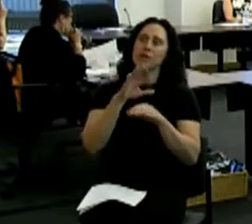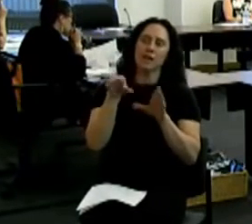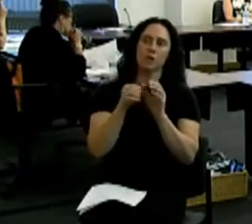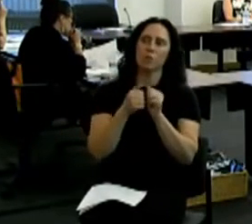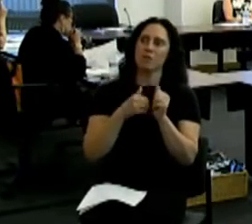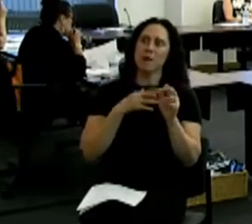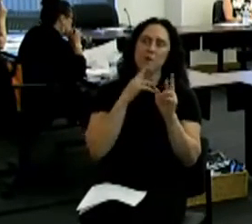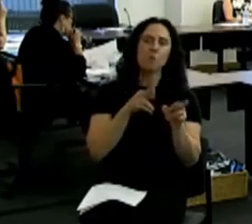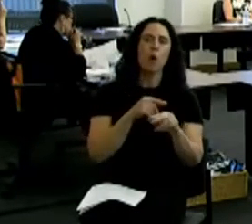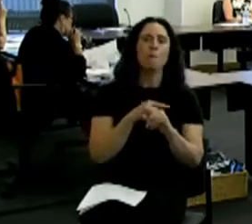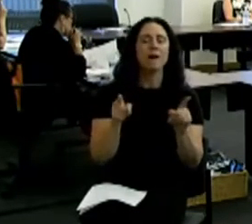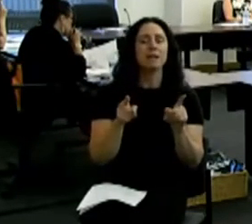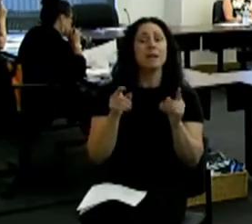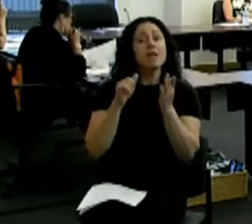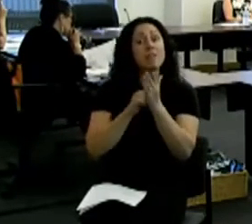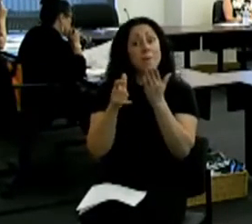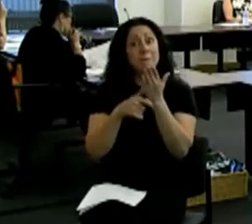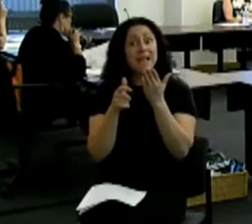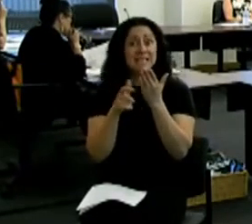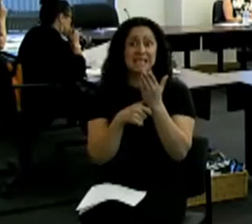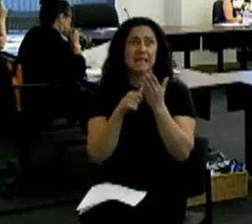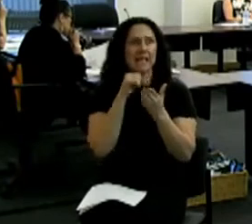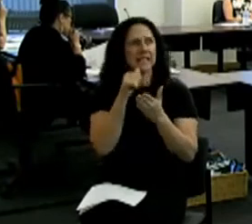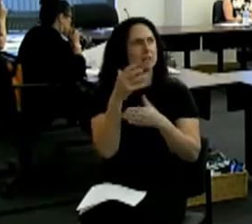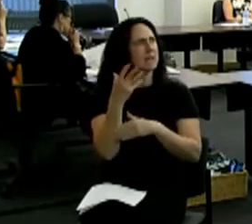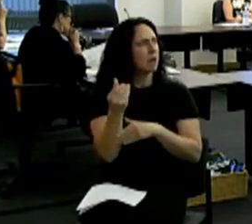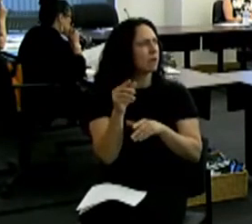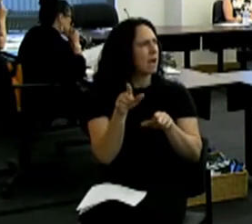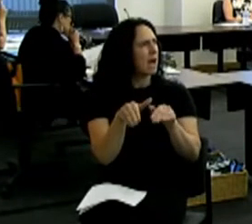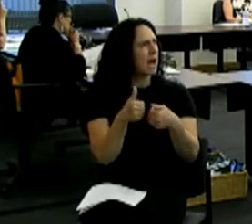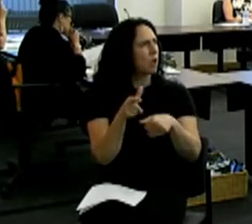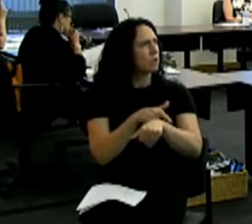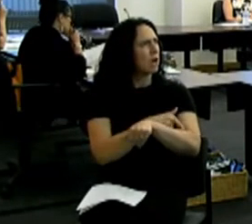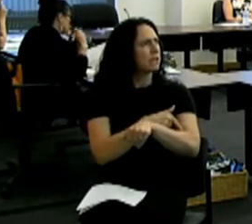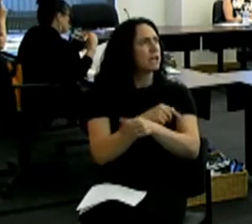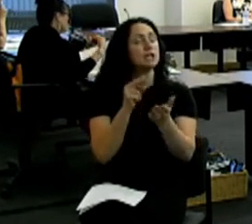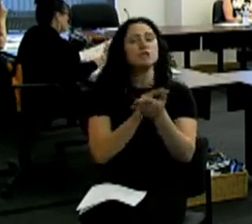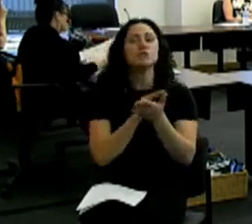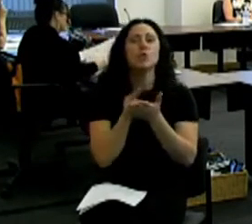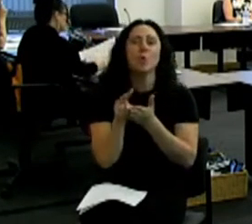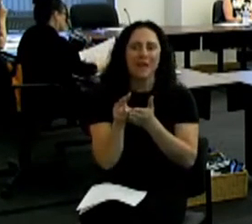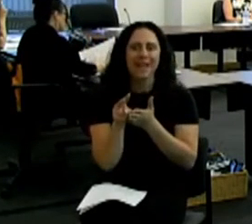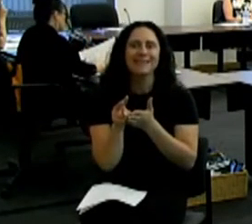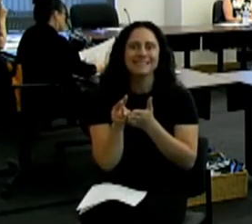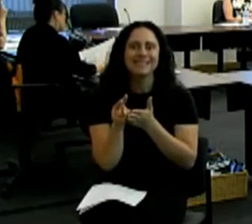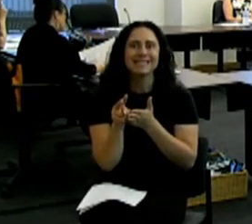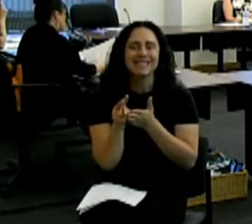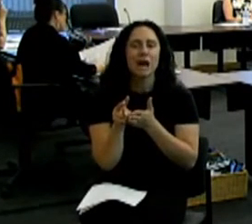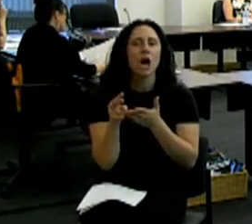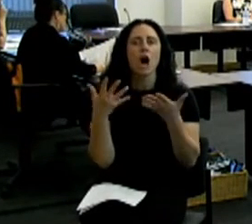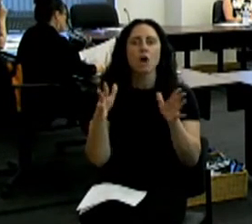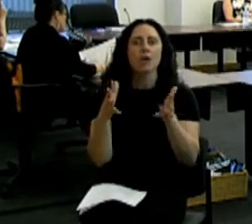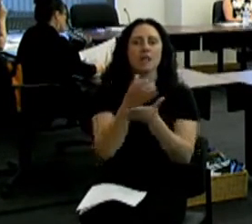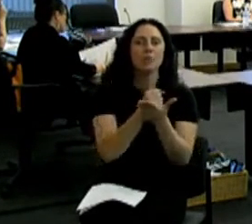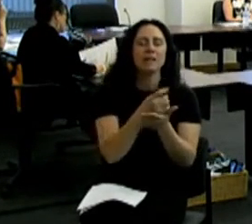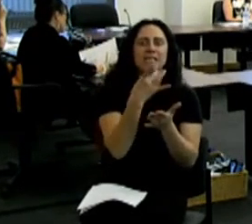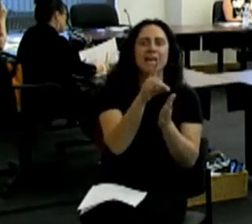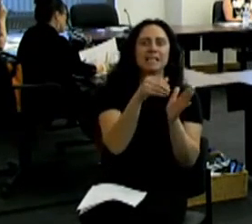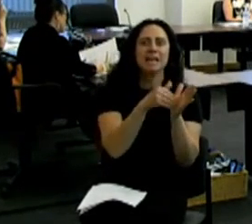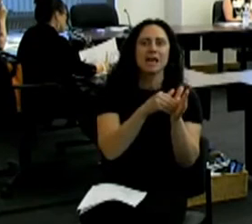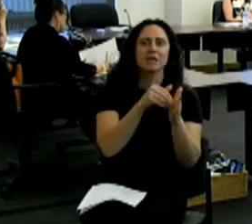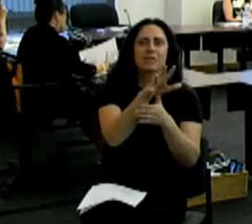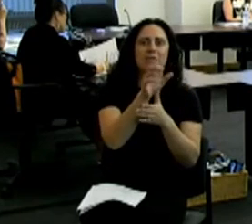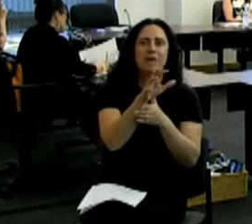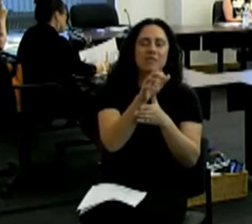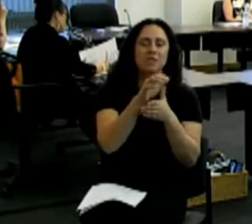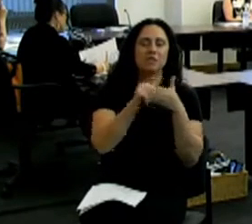my report, but that magazine hasn't been out, how long? 2 weeks. I've raised $18,500 for returning